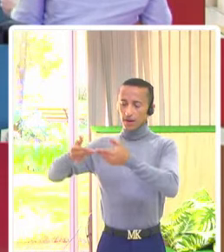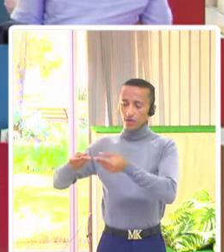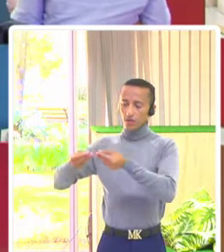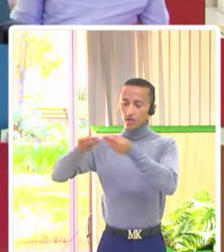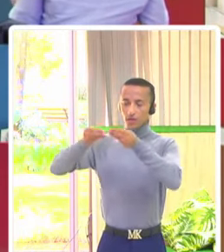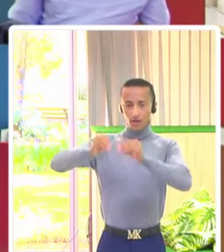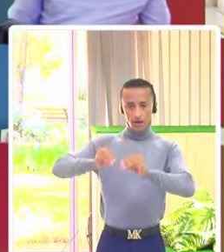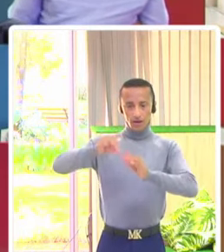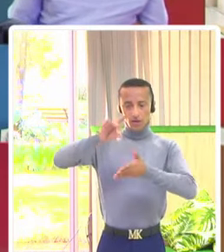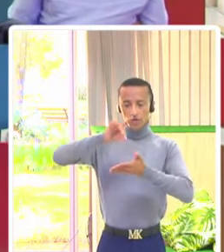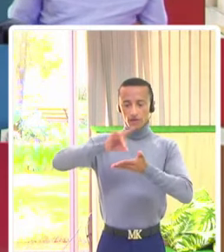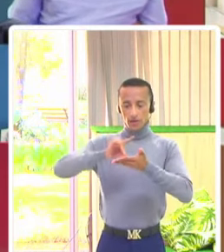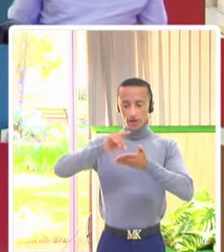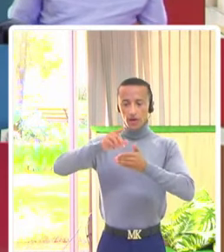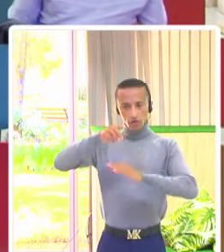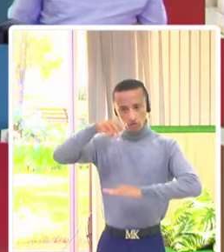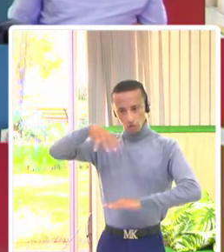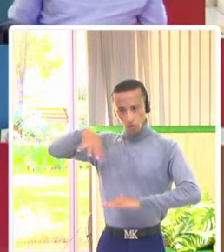known? There's like